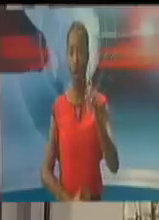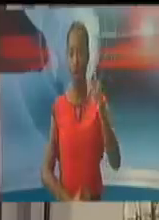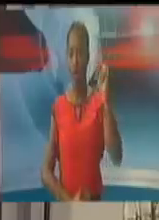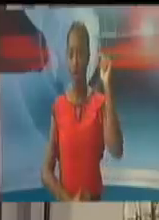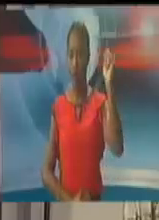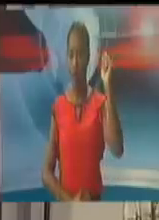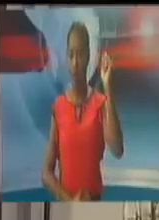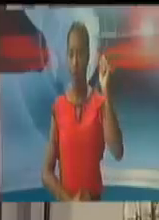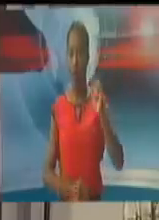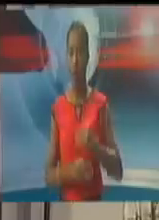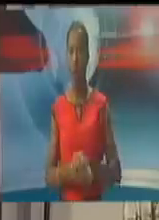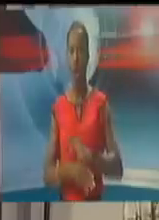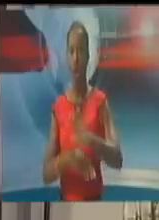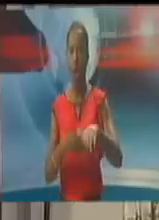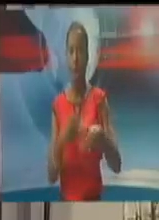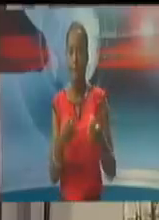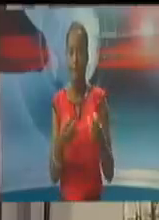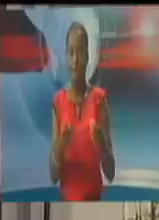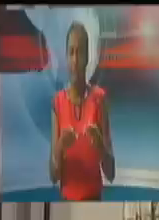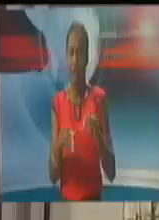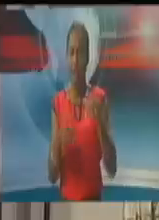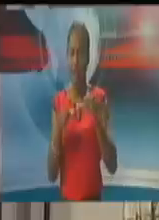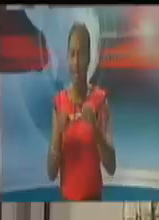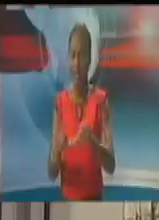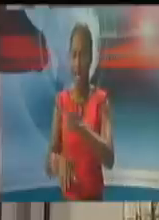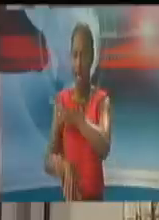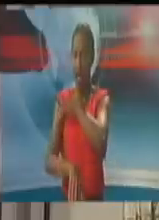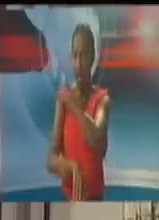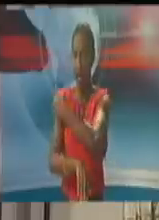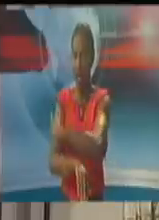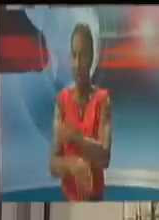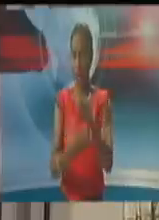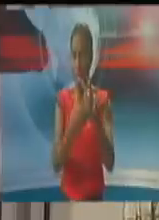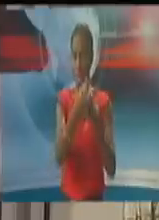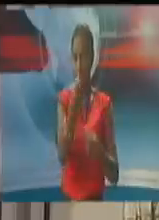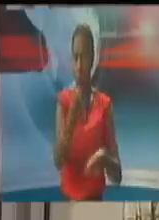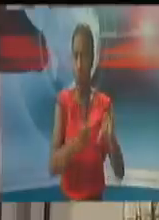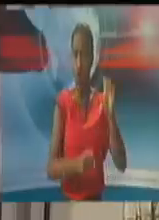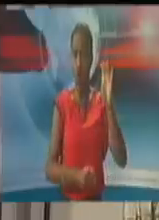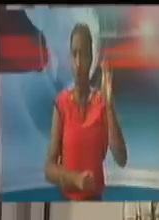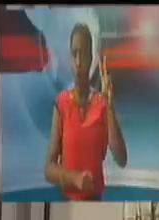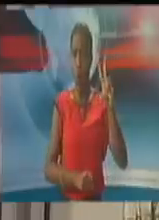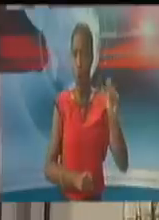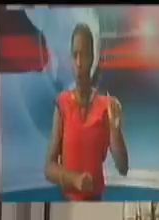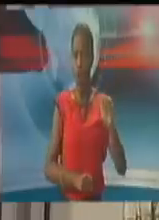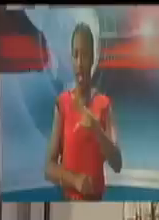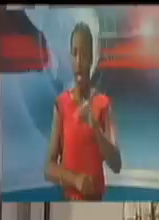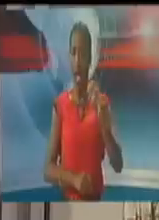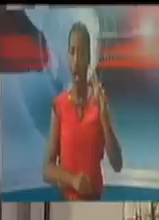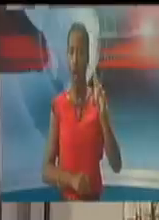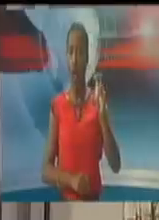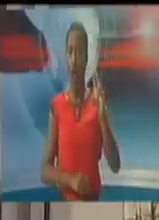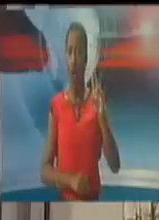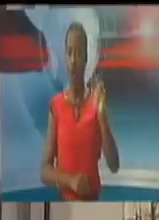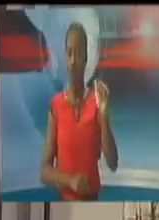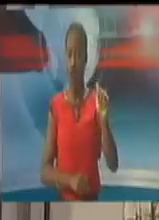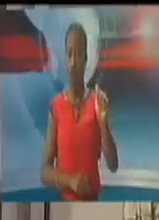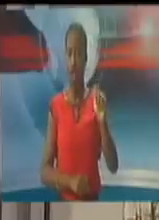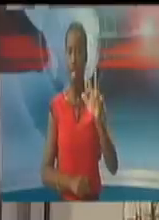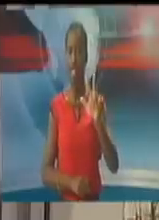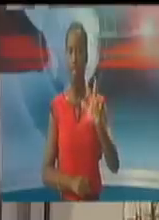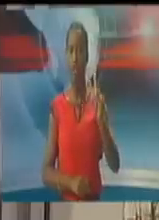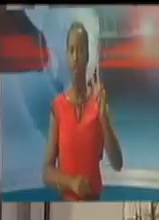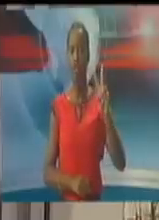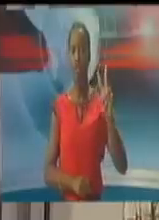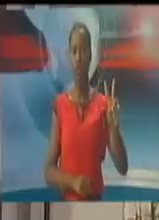Total number of hospitalized patients at both CAURA and COUVA, 32. In CAURA, we